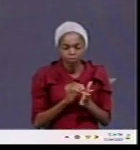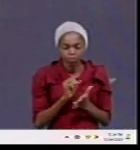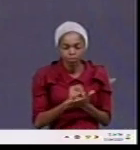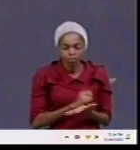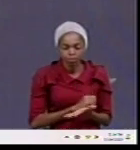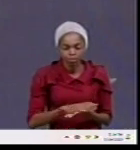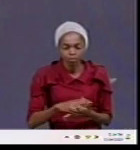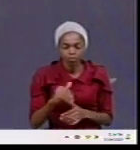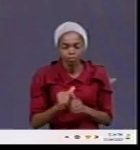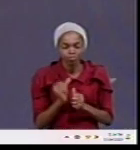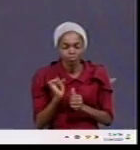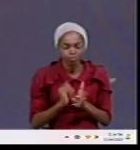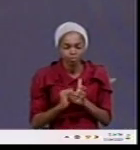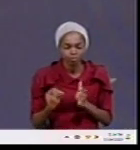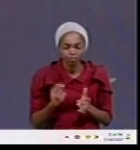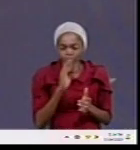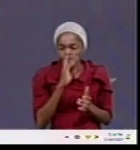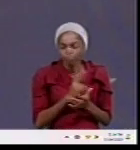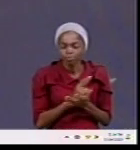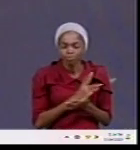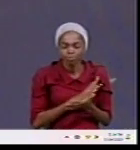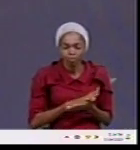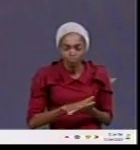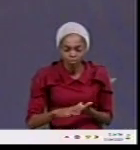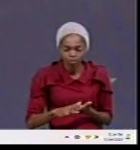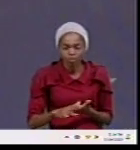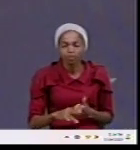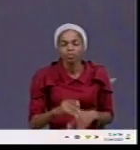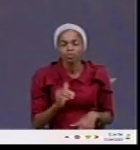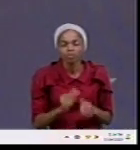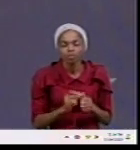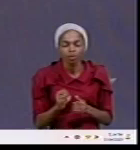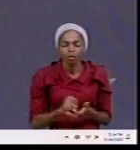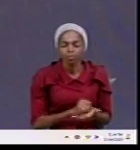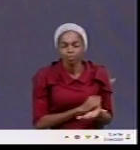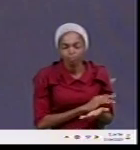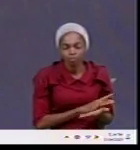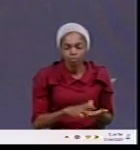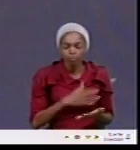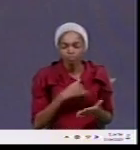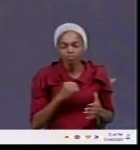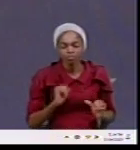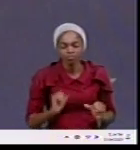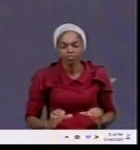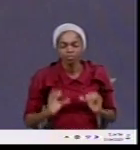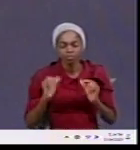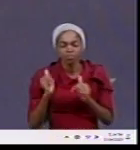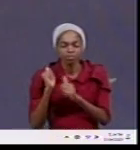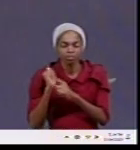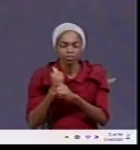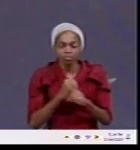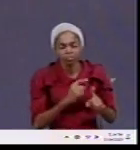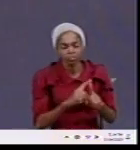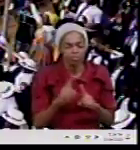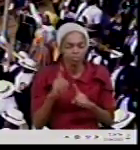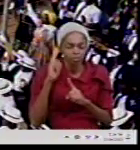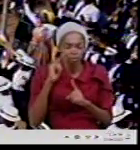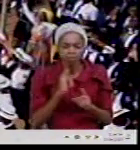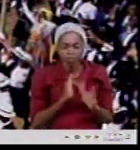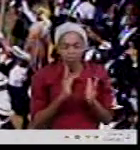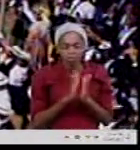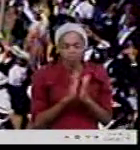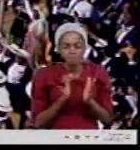to you, we pray you help everyone to live for you every day, every time, everywhere, in Jesus'